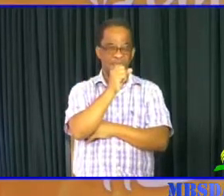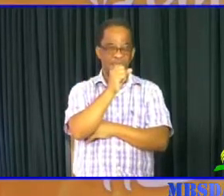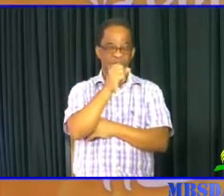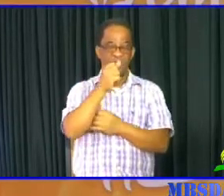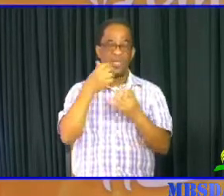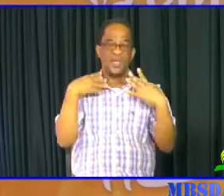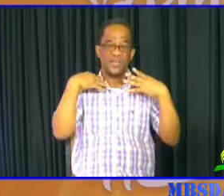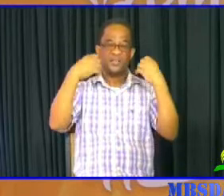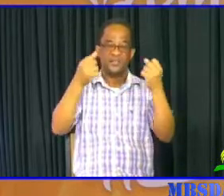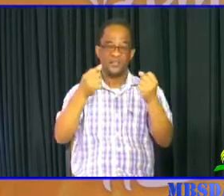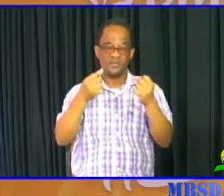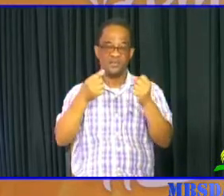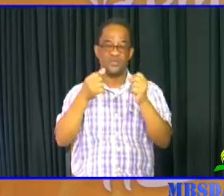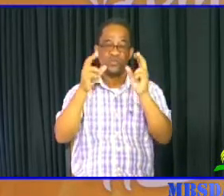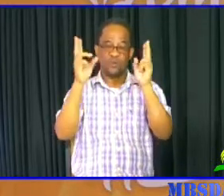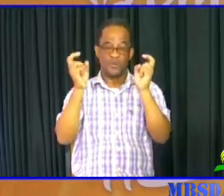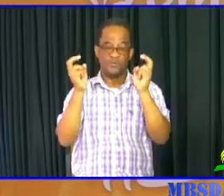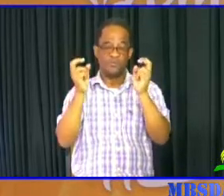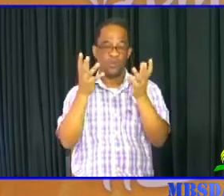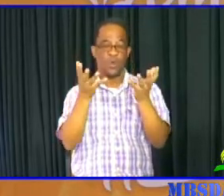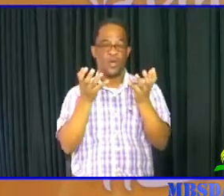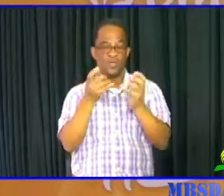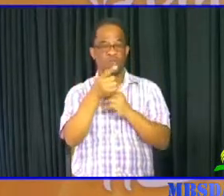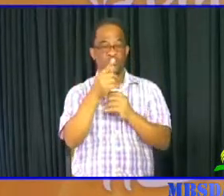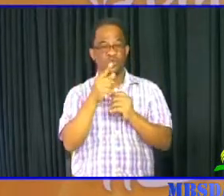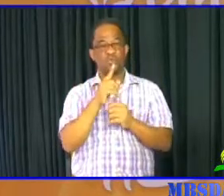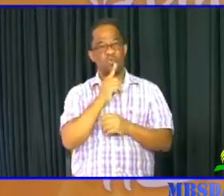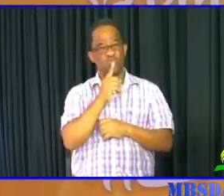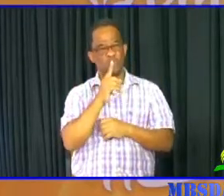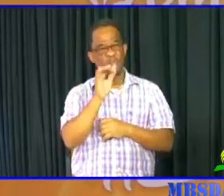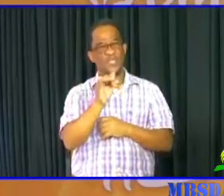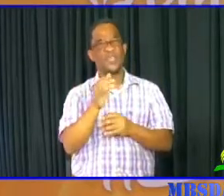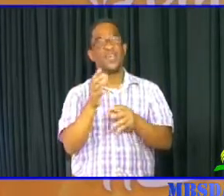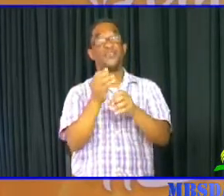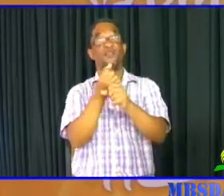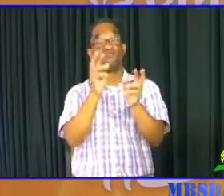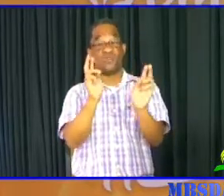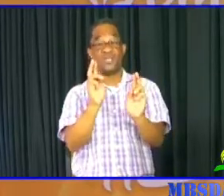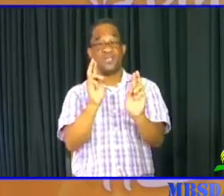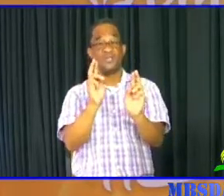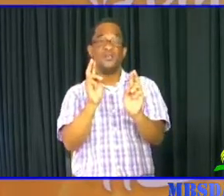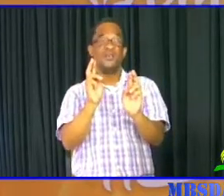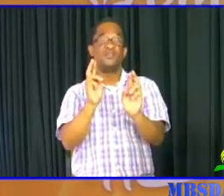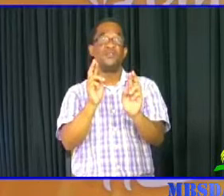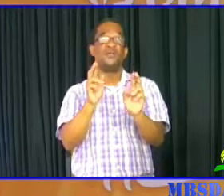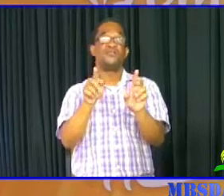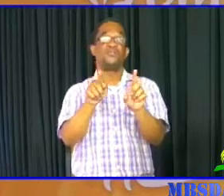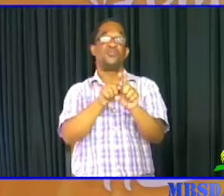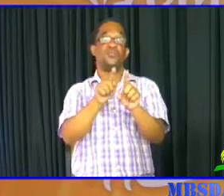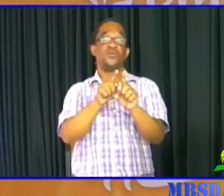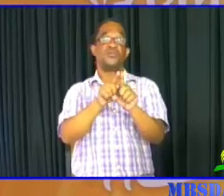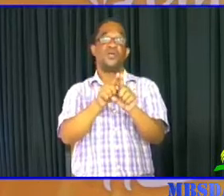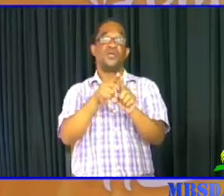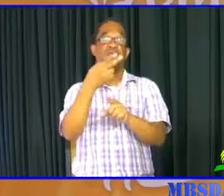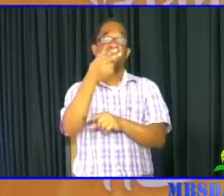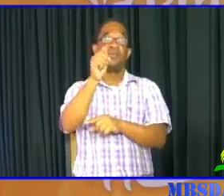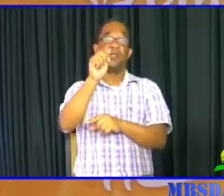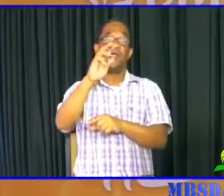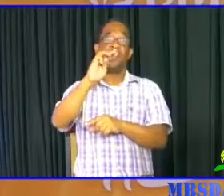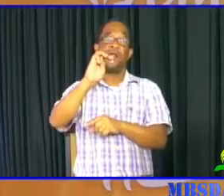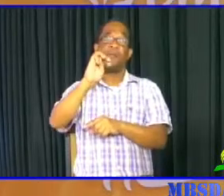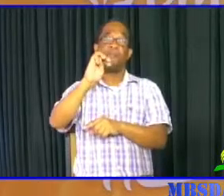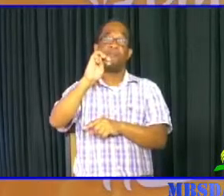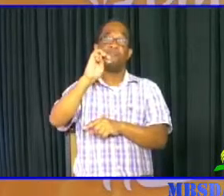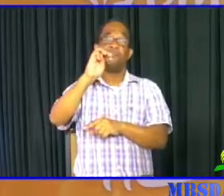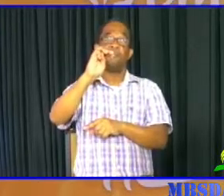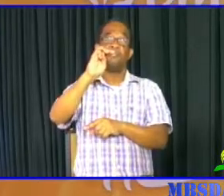health feature. And so I want you to ensure that you get ready as Dr. Hamilton prepares to share with